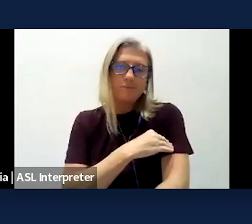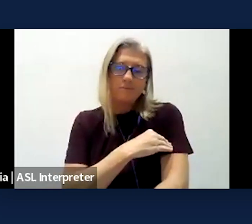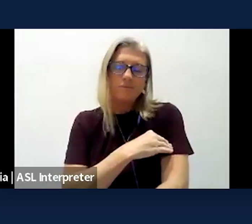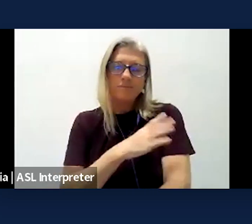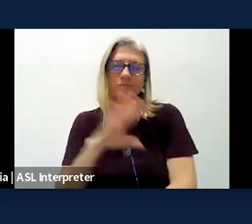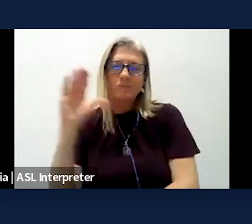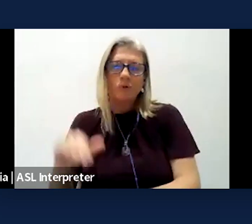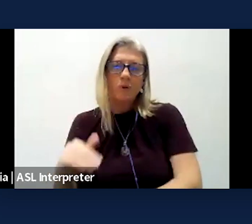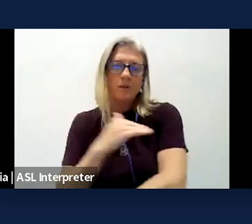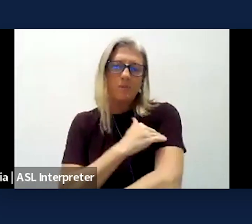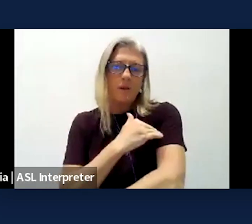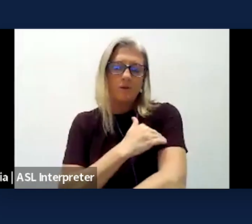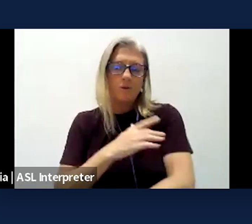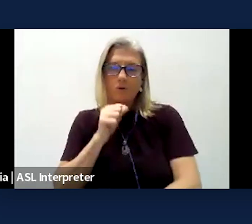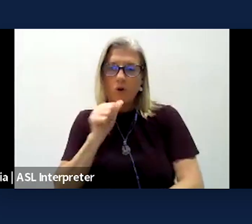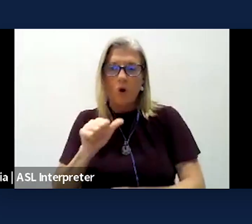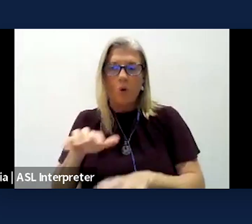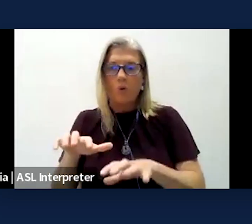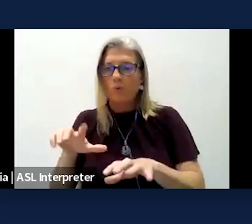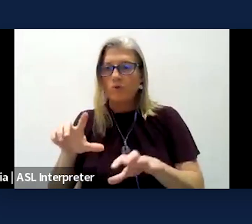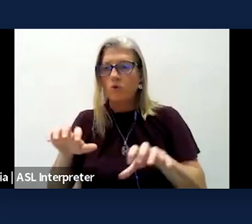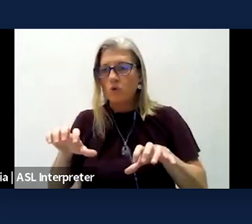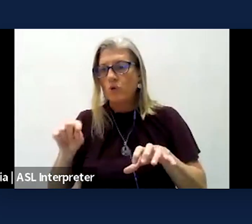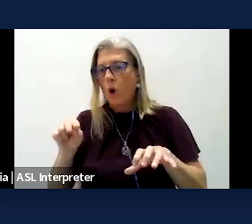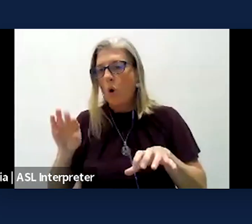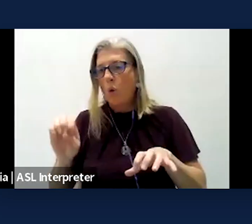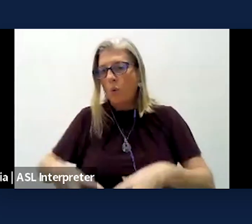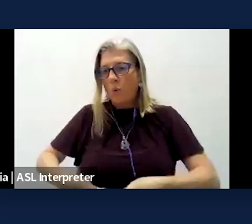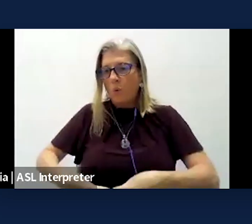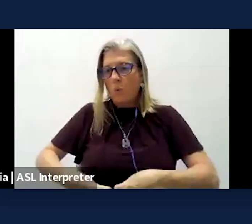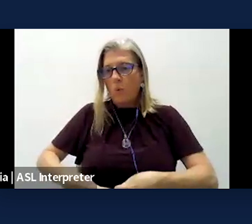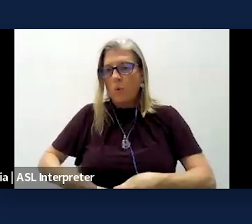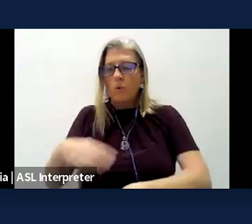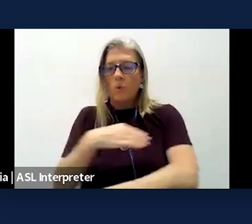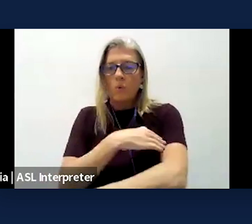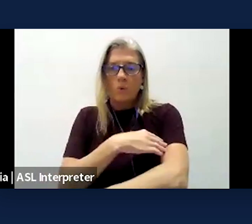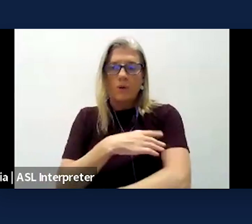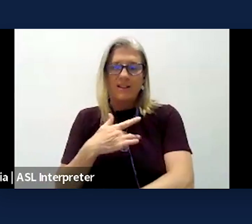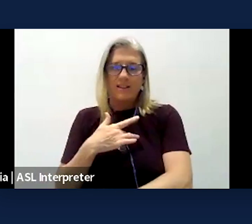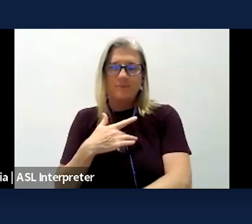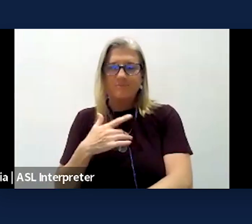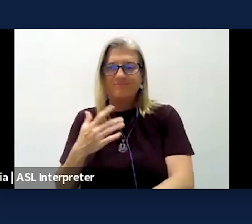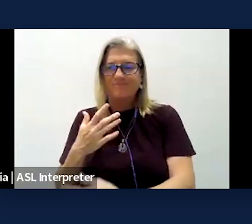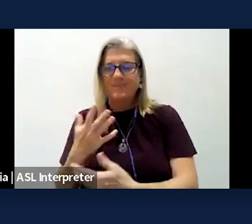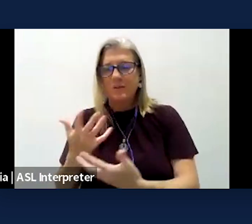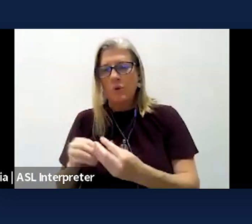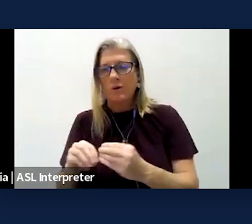Yeah, so there's no tone, right? And because there's no tone, the things just tend to be more lax. And